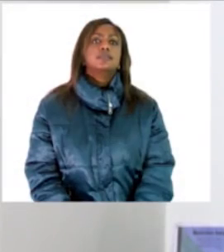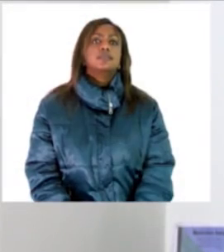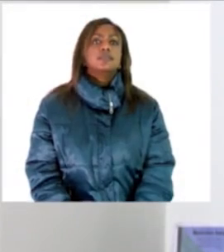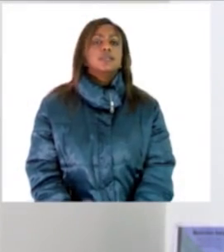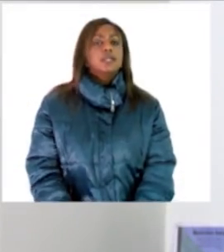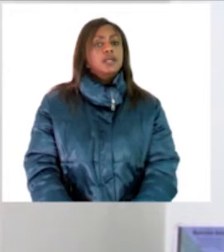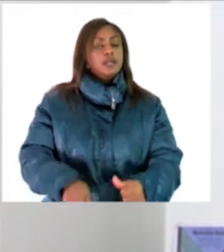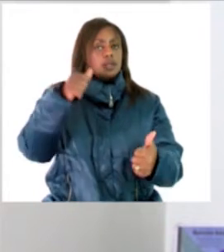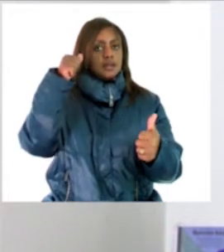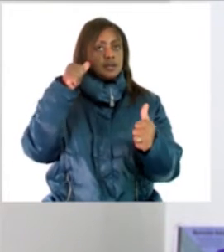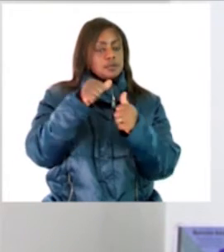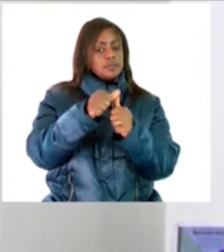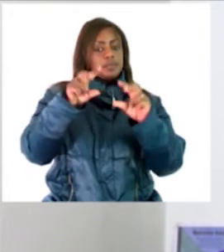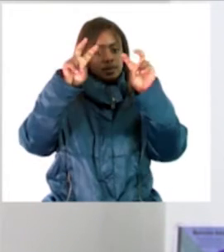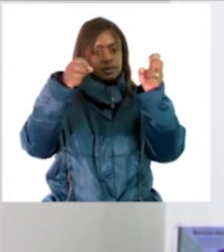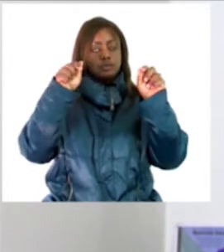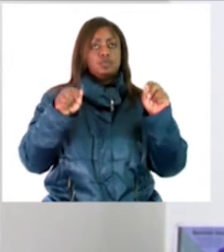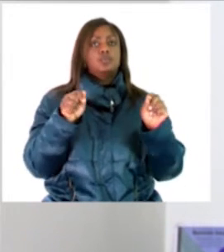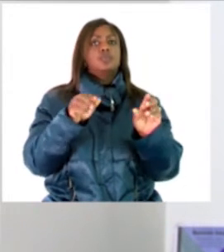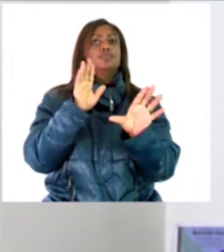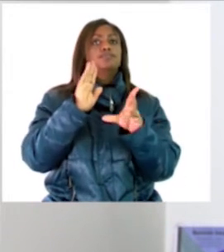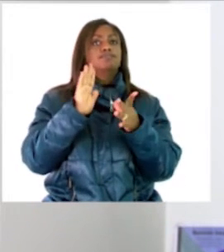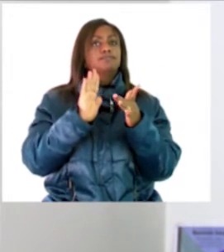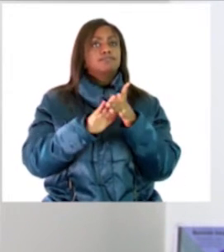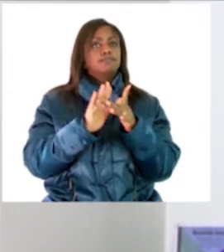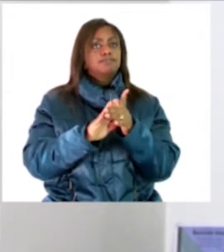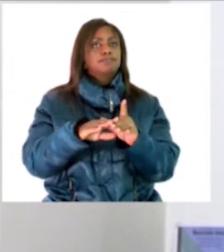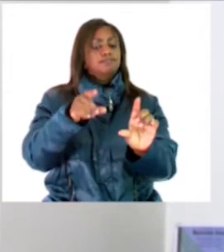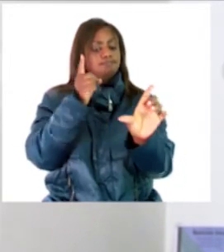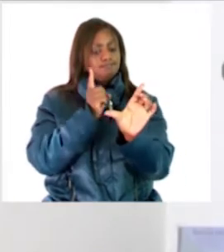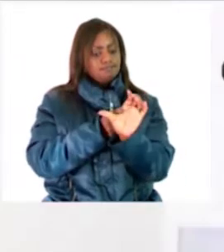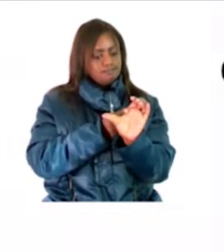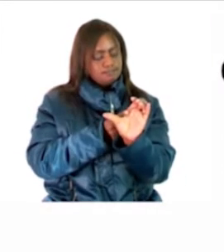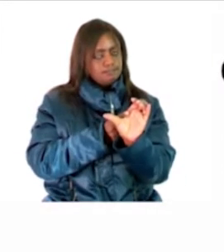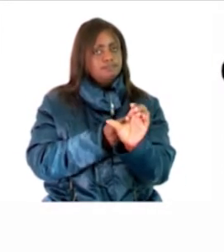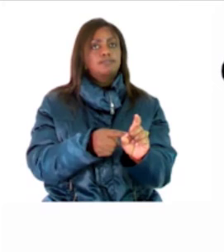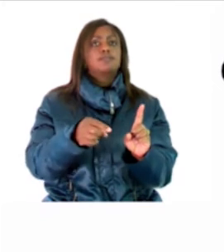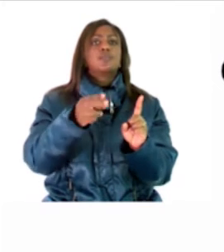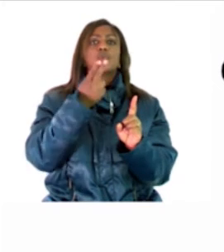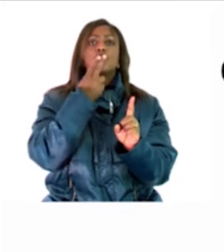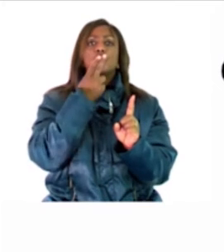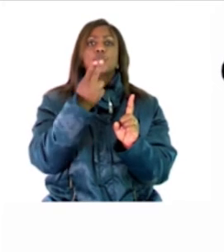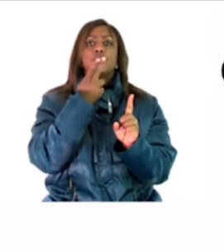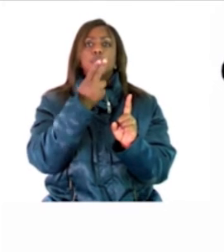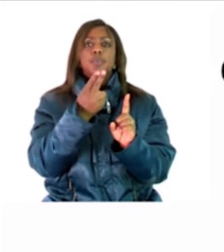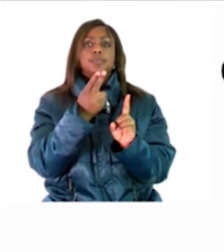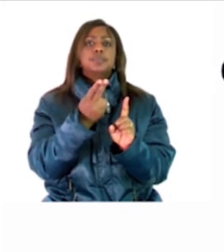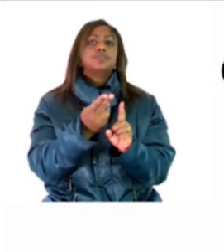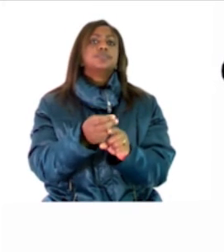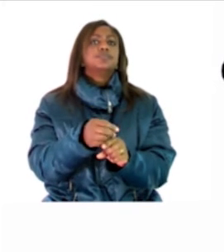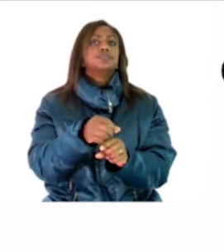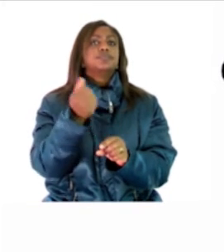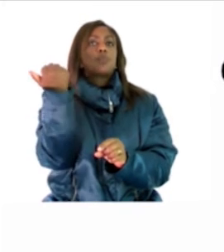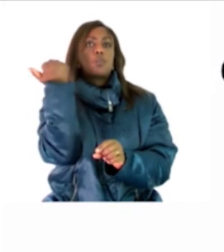As we said, our lesson for today, which is on page 18, it's on substance abuse.